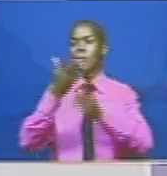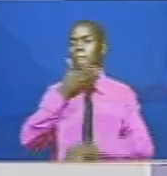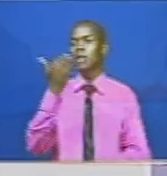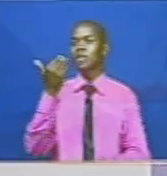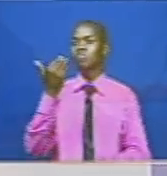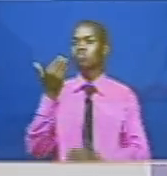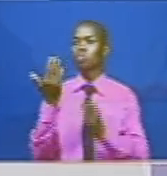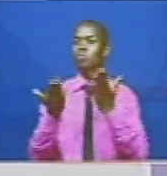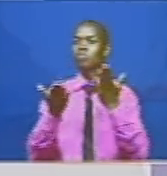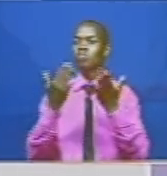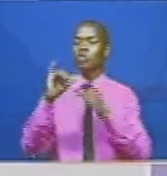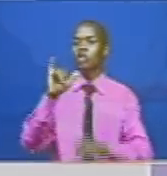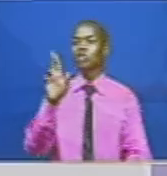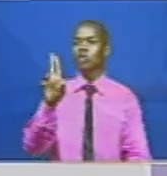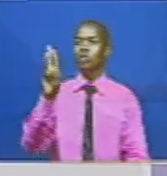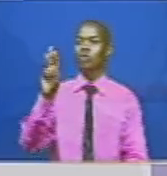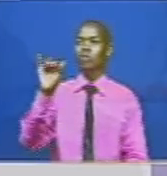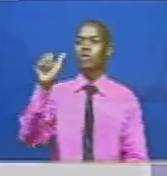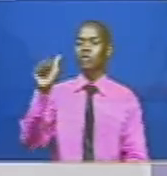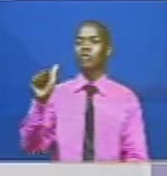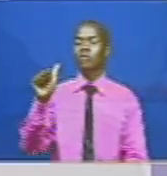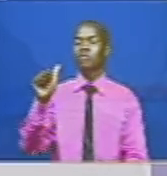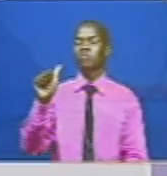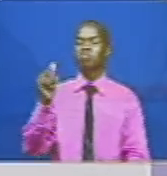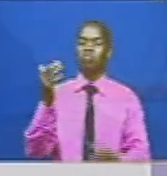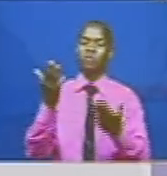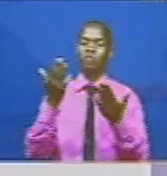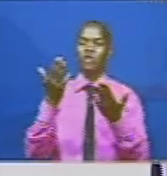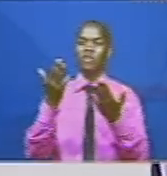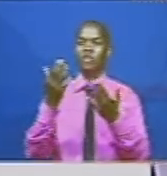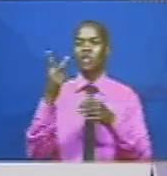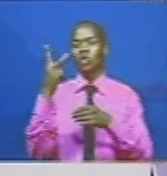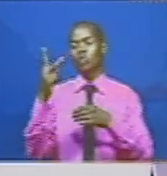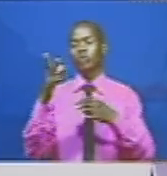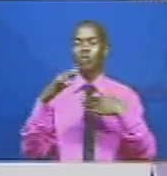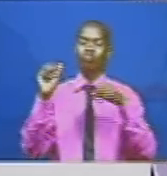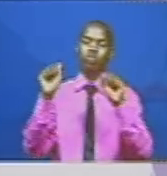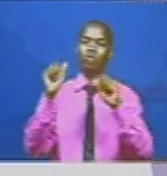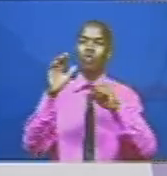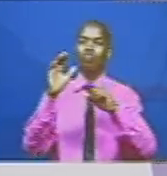let's say Jumia, I'm talking about these online systems, then tour operators will lose.